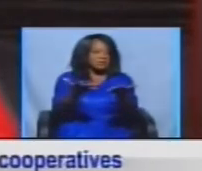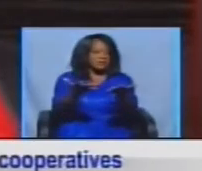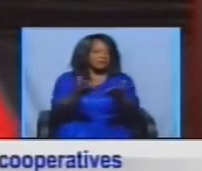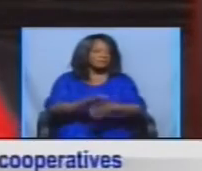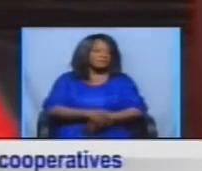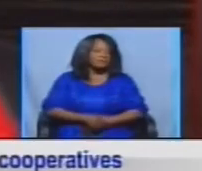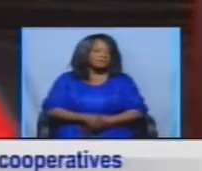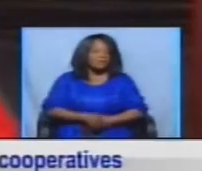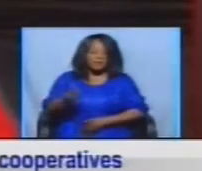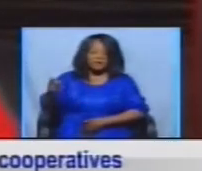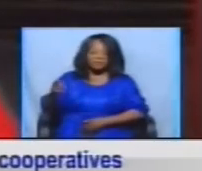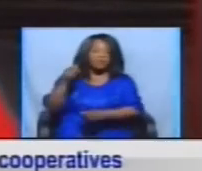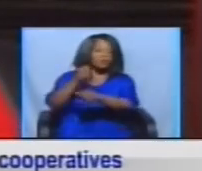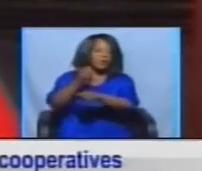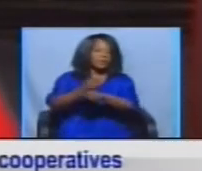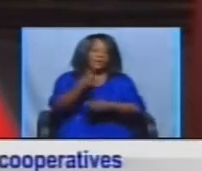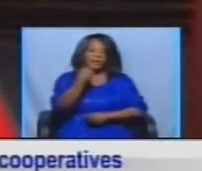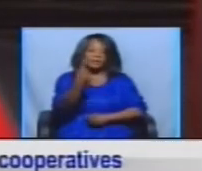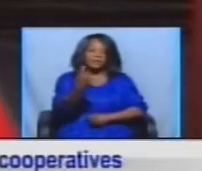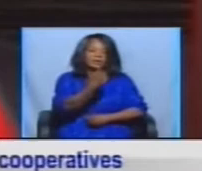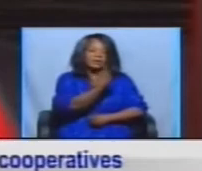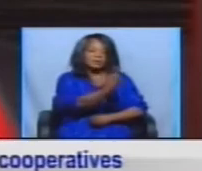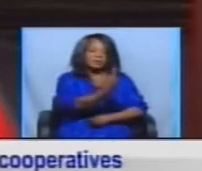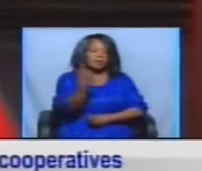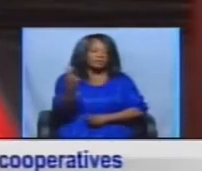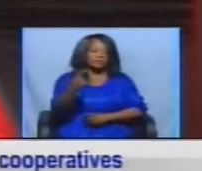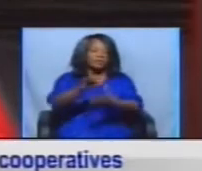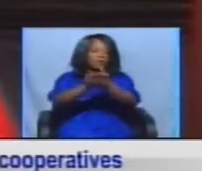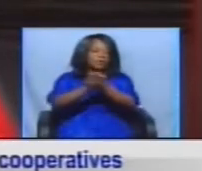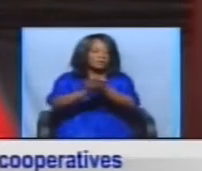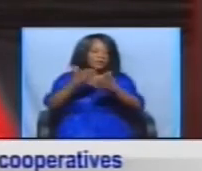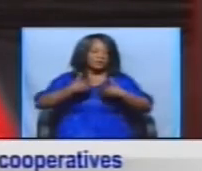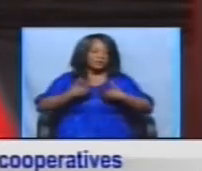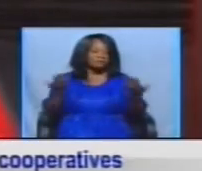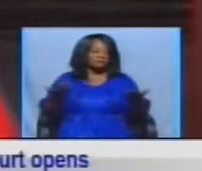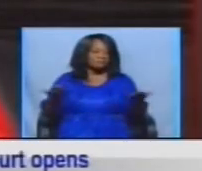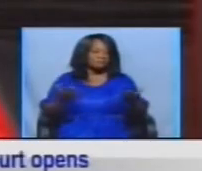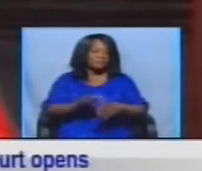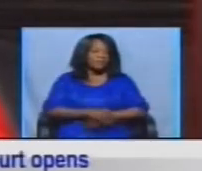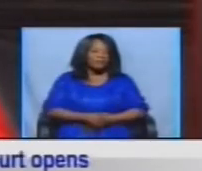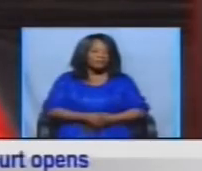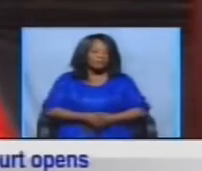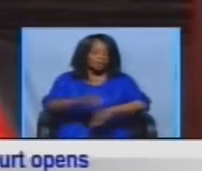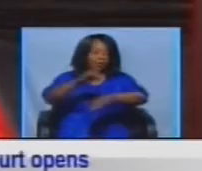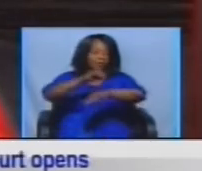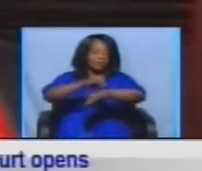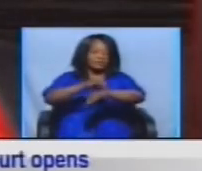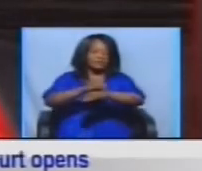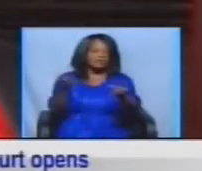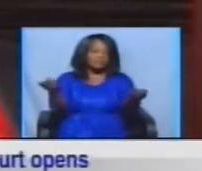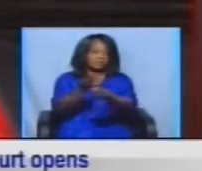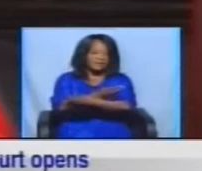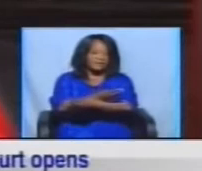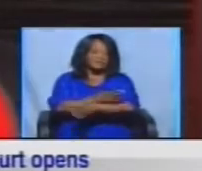Inga uyuale ibombe la yeka no yeka takulebo kwa mpana kuhino. Nishi tukamisi inge hii opportunity batupelewa